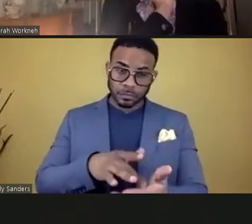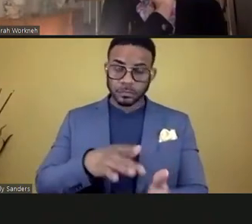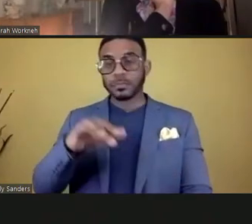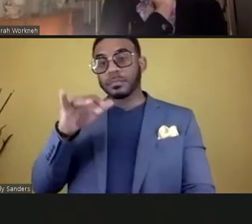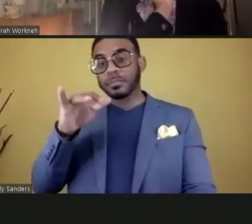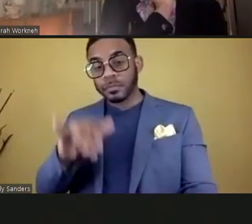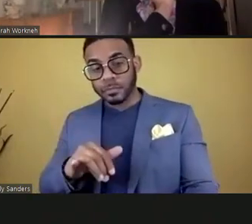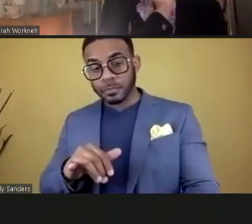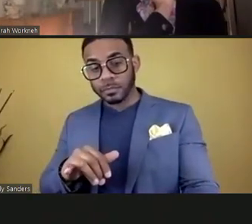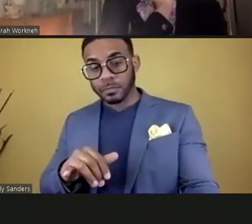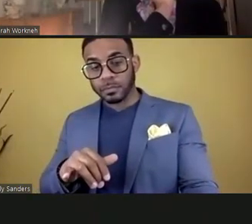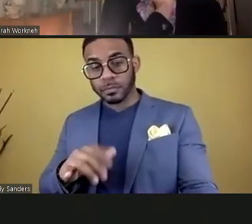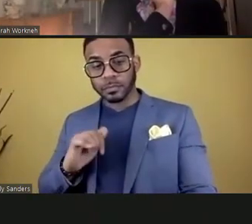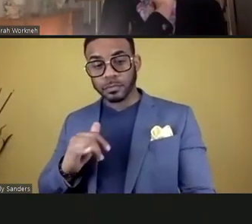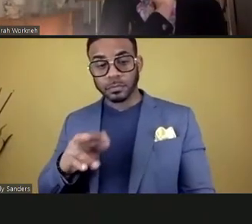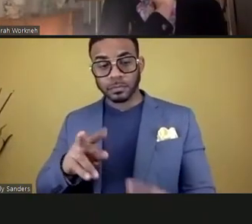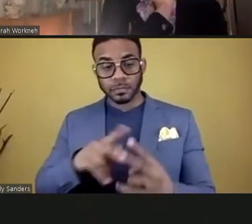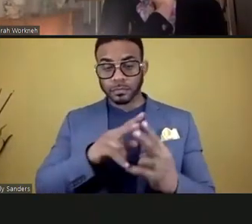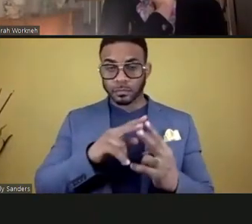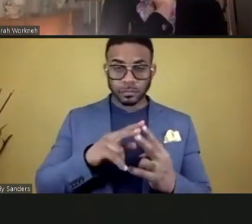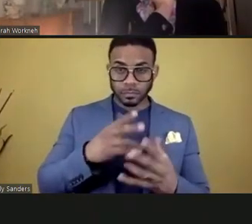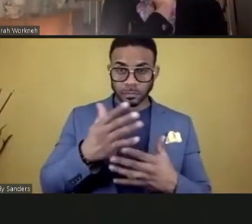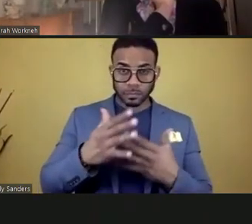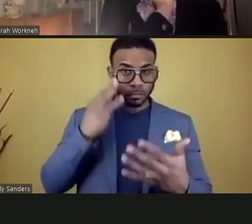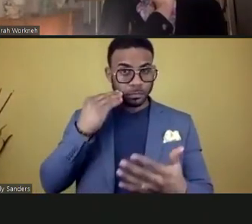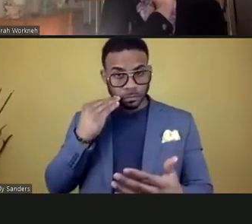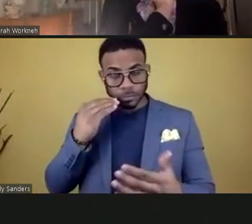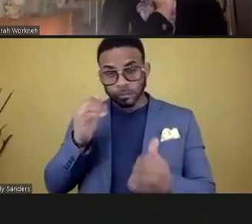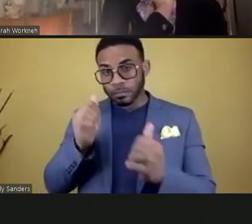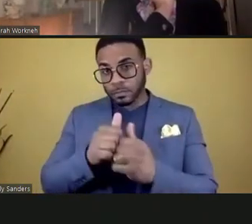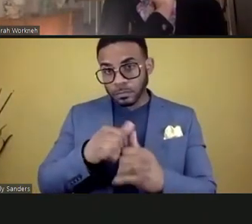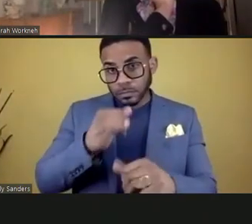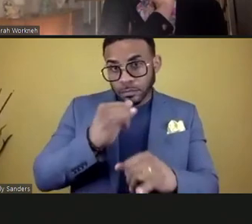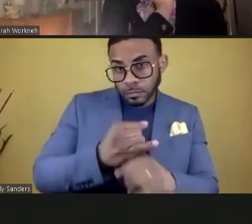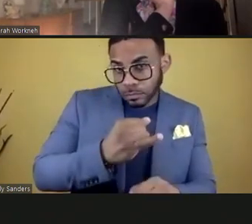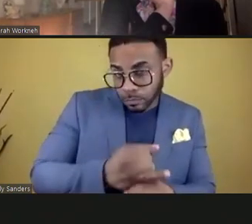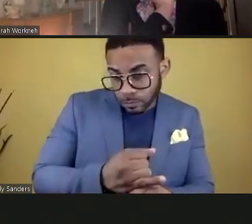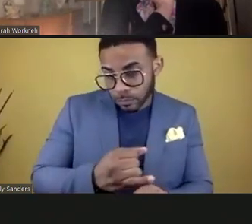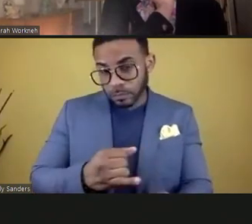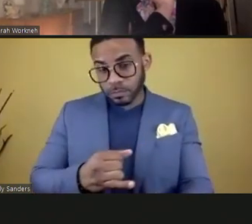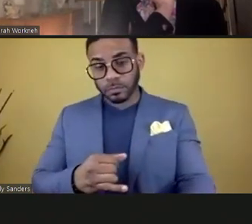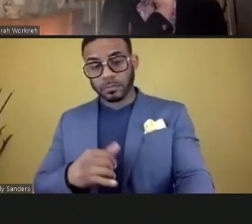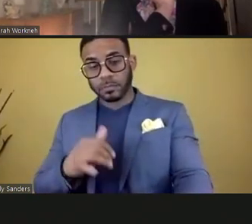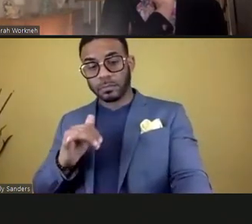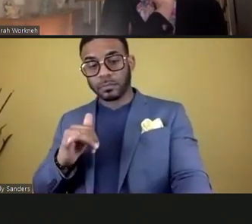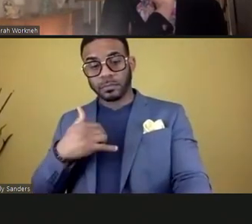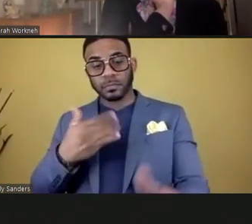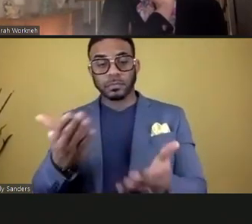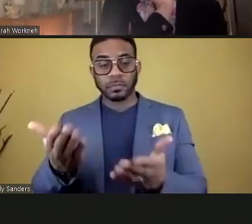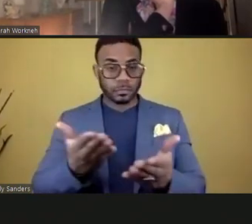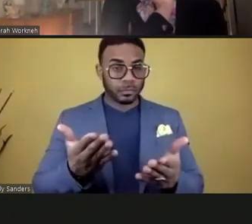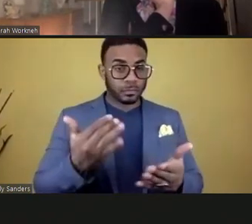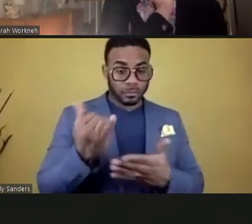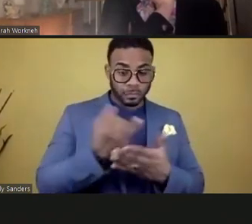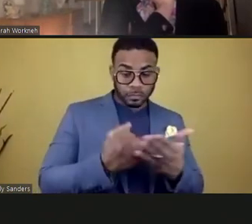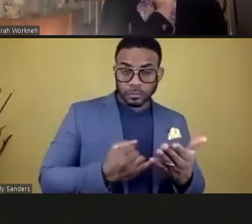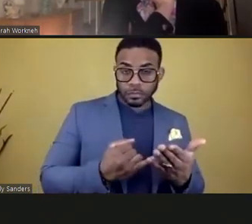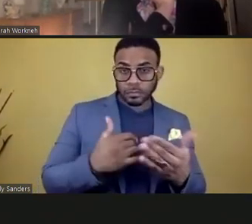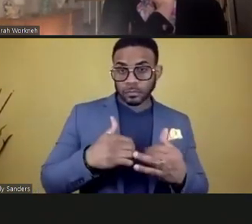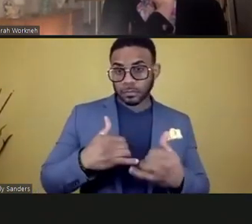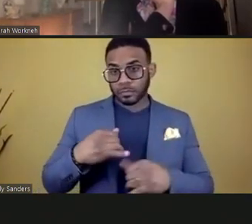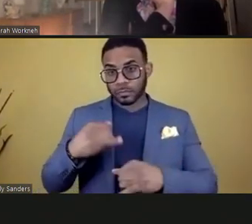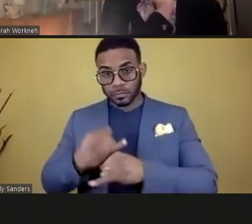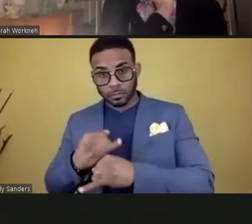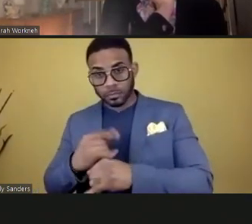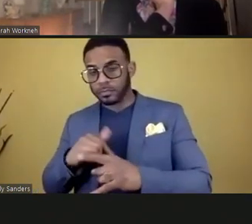when we couple these sorts of experiences with an institution, that we serve the artist and the